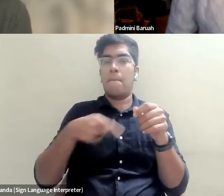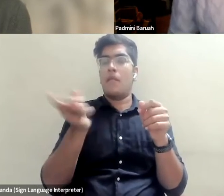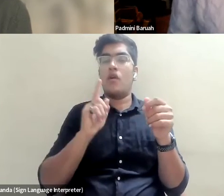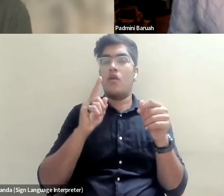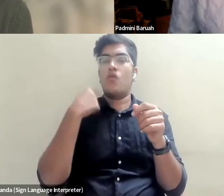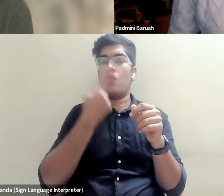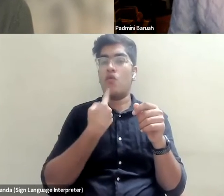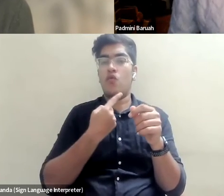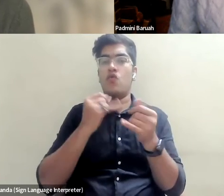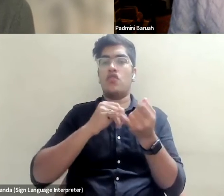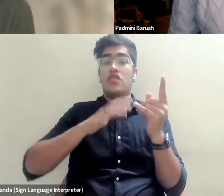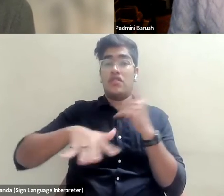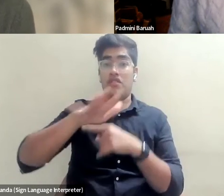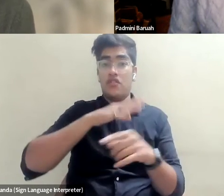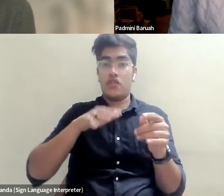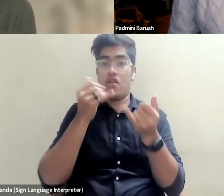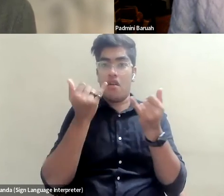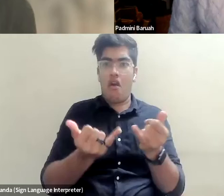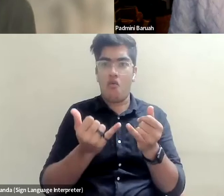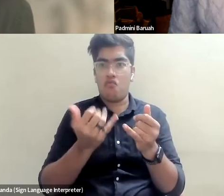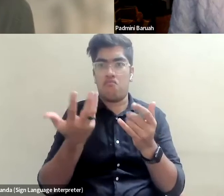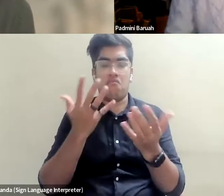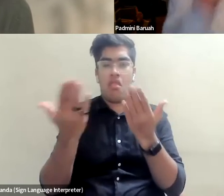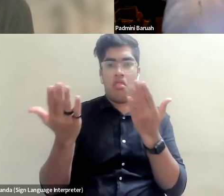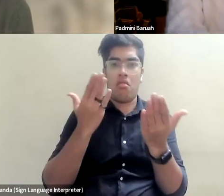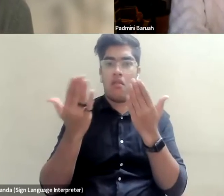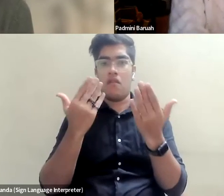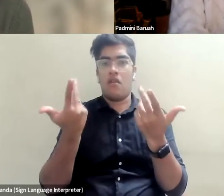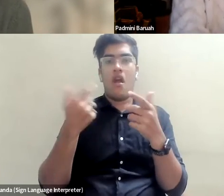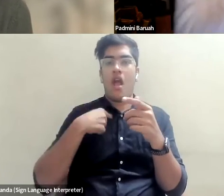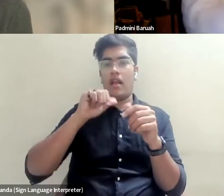in situations so precarious where I can go